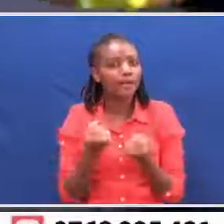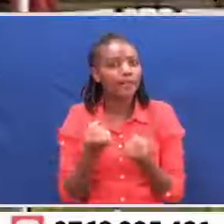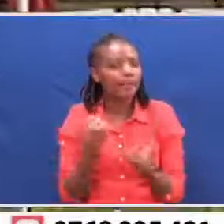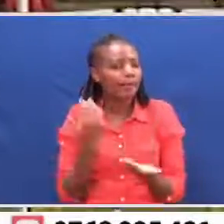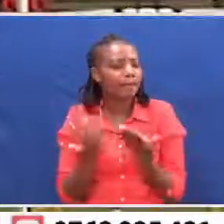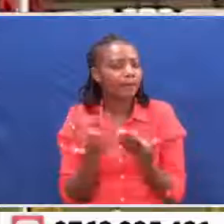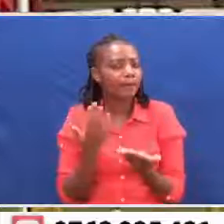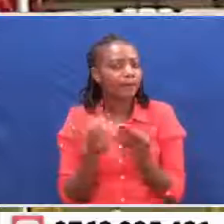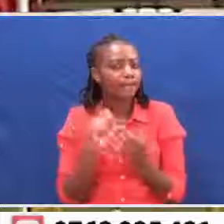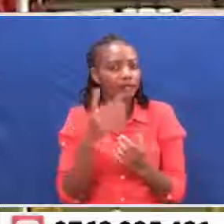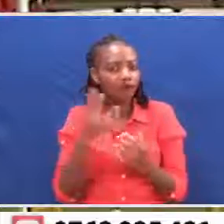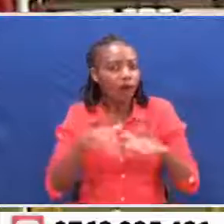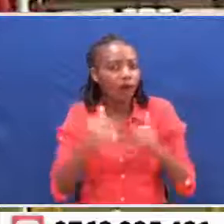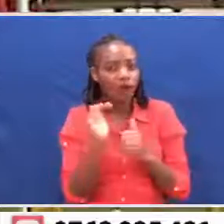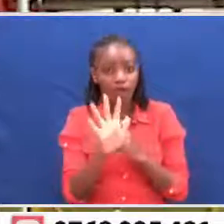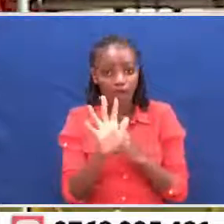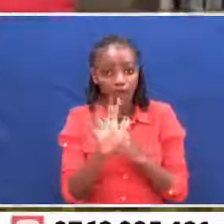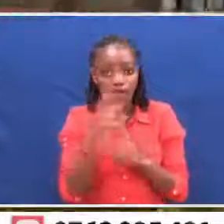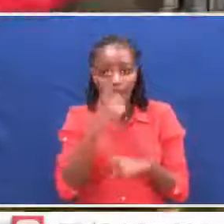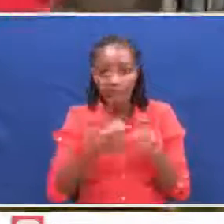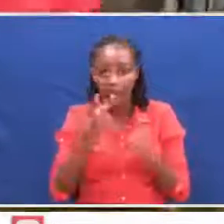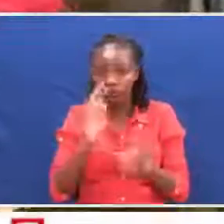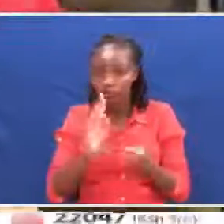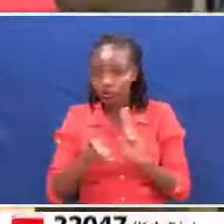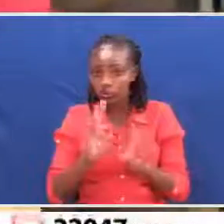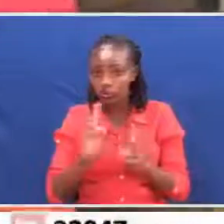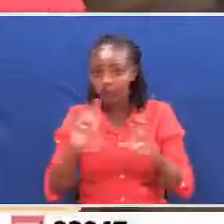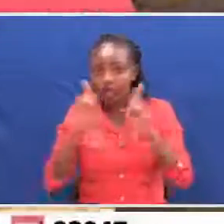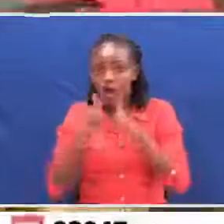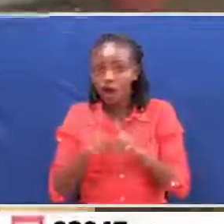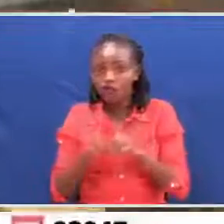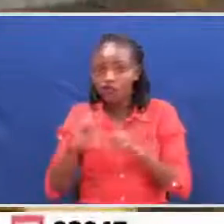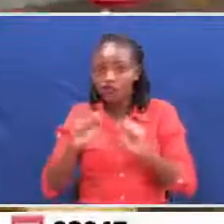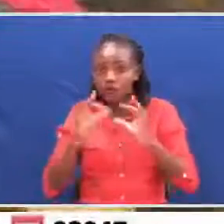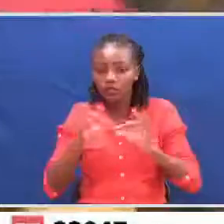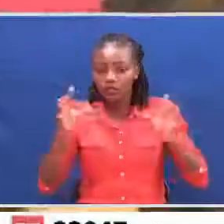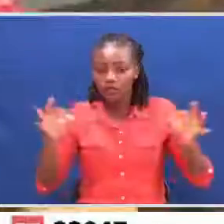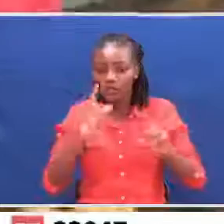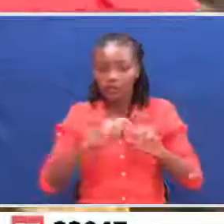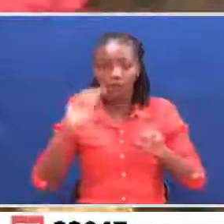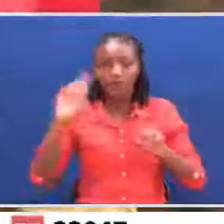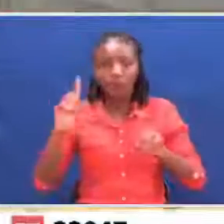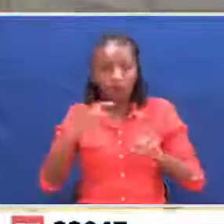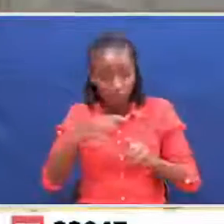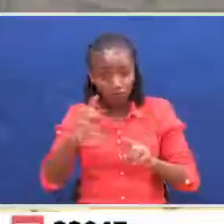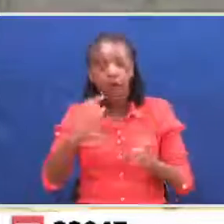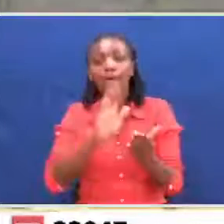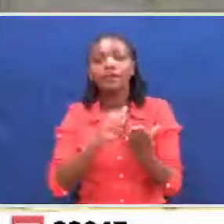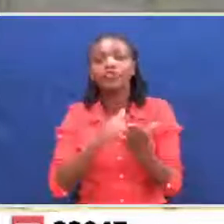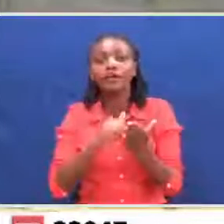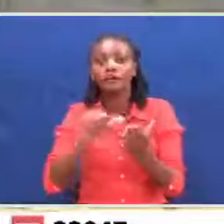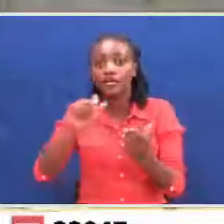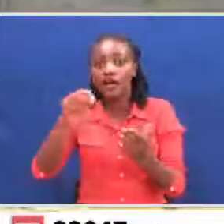latest allowed April or May 2022. The expressway that is supposed to extend from Nairobi to Machakos at the